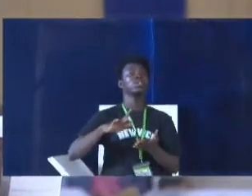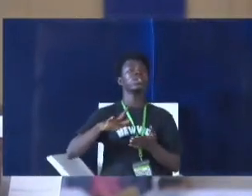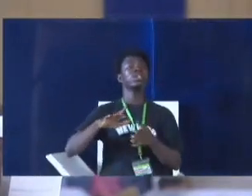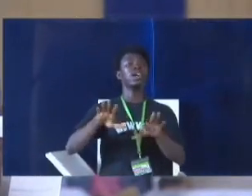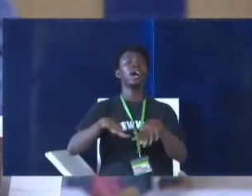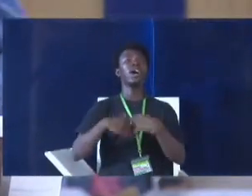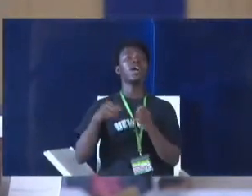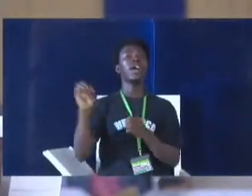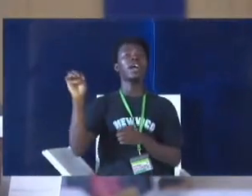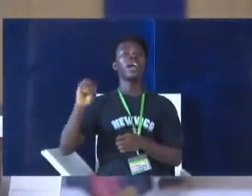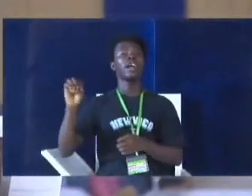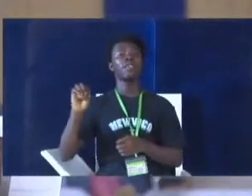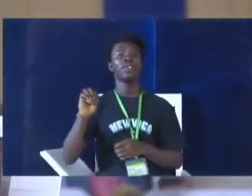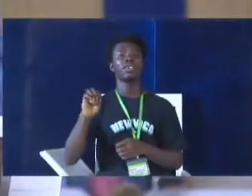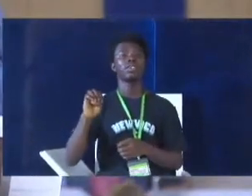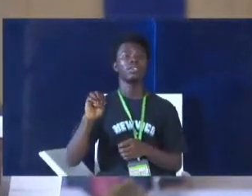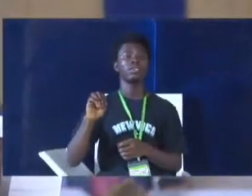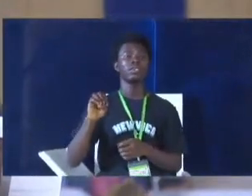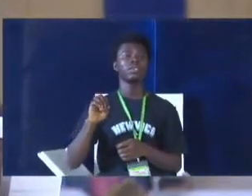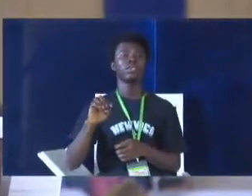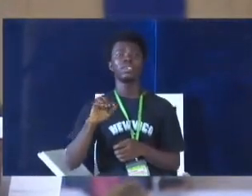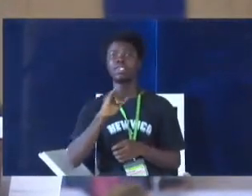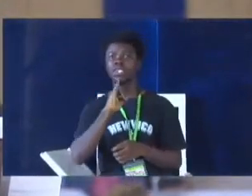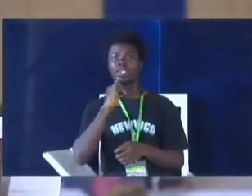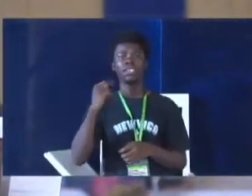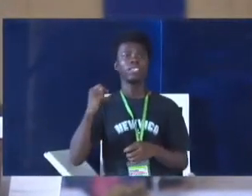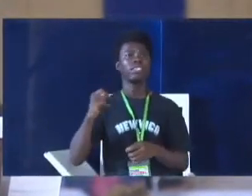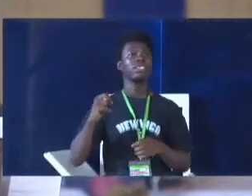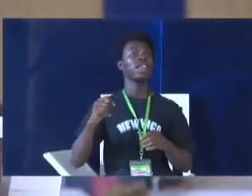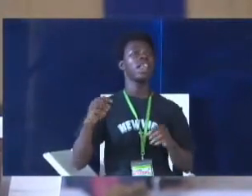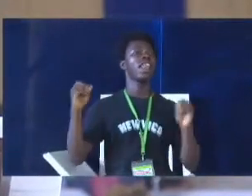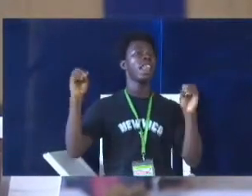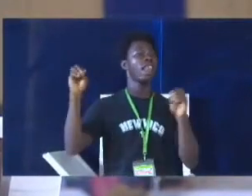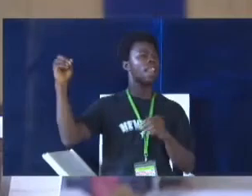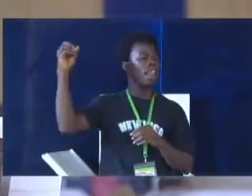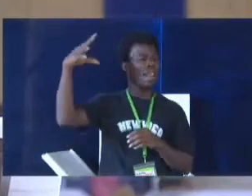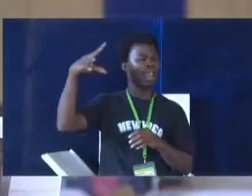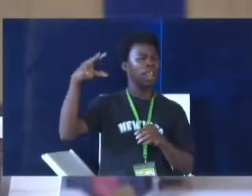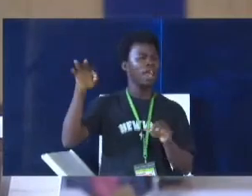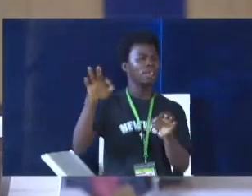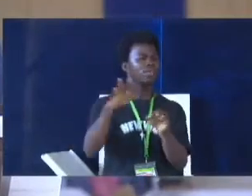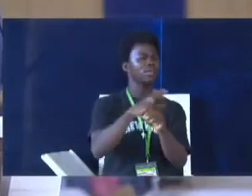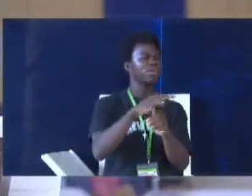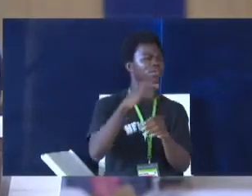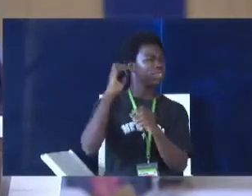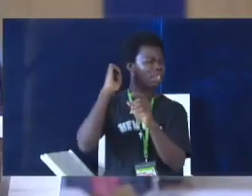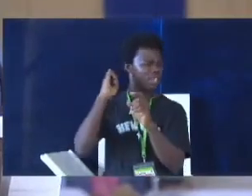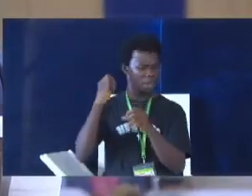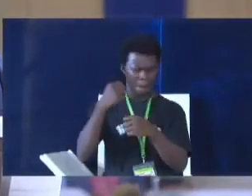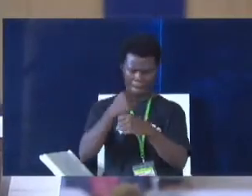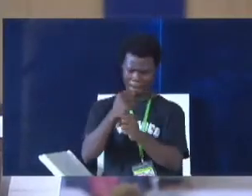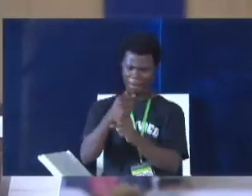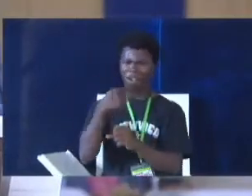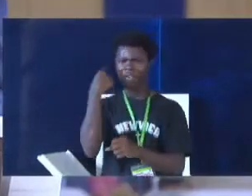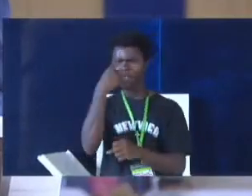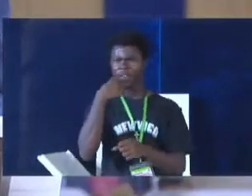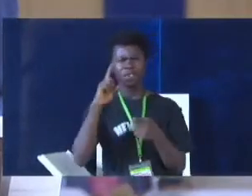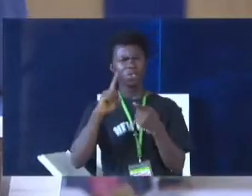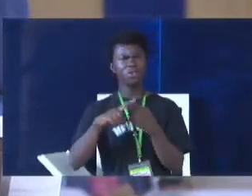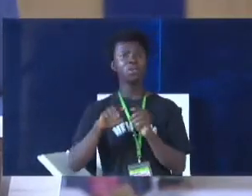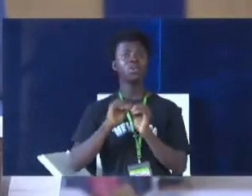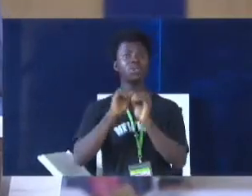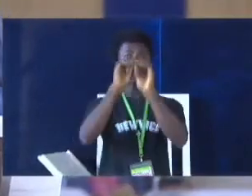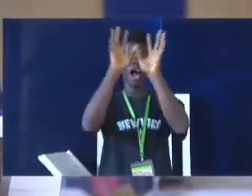is a delightful thing. It's delightful. It makes the face to shine.